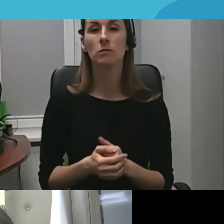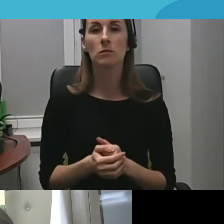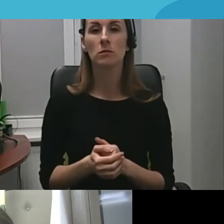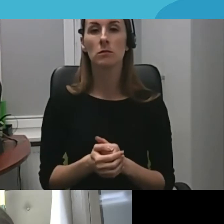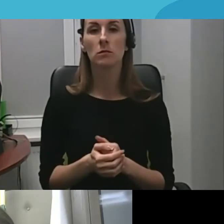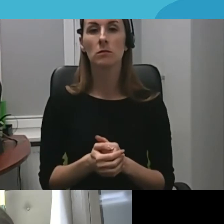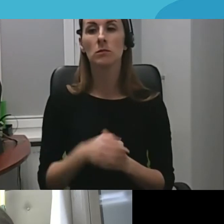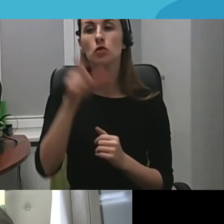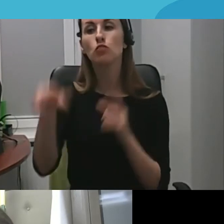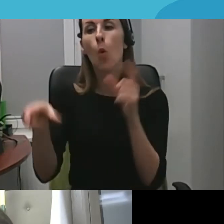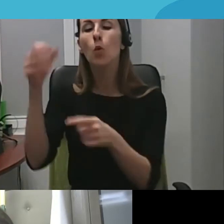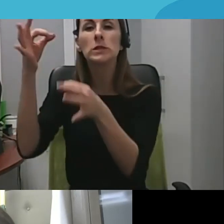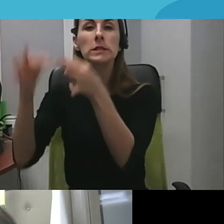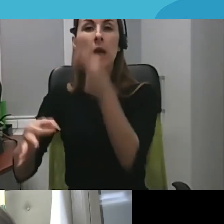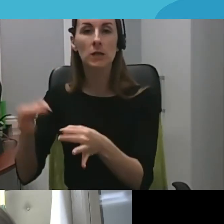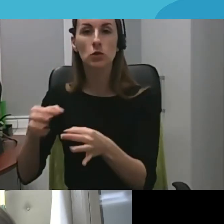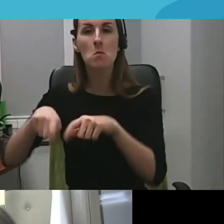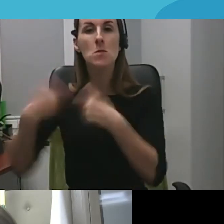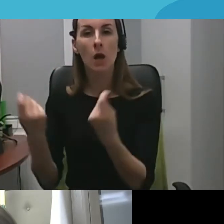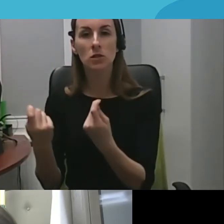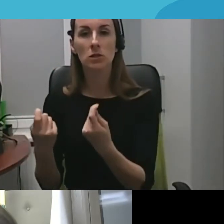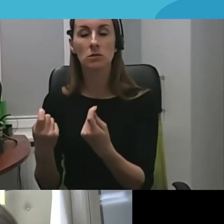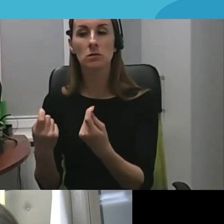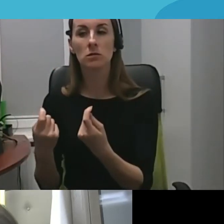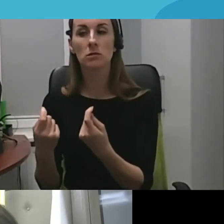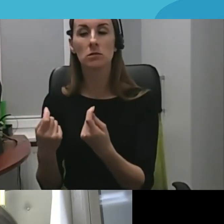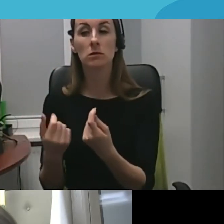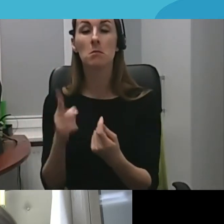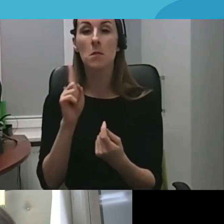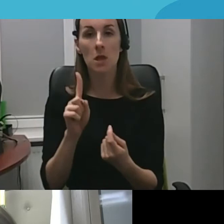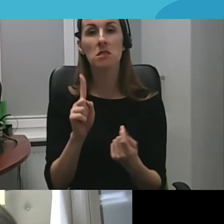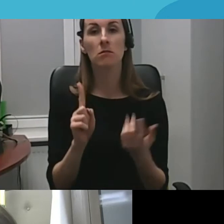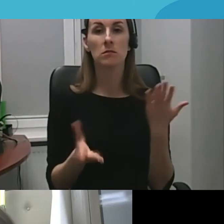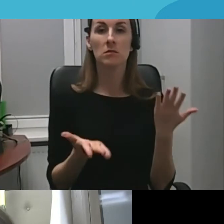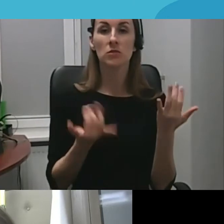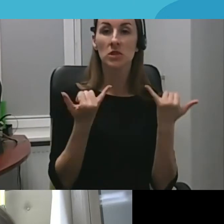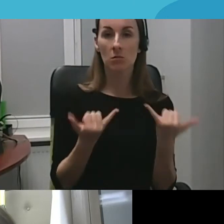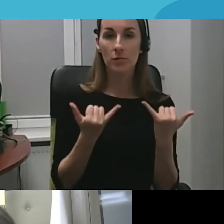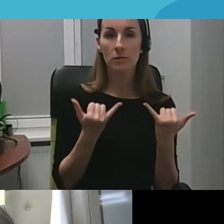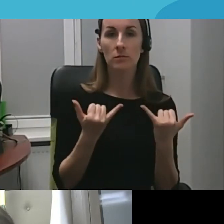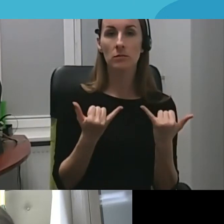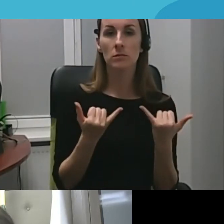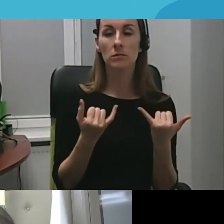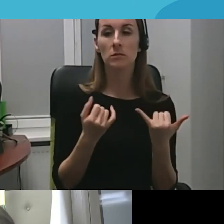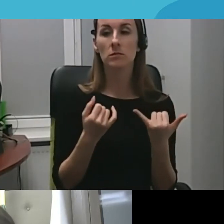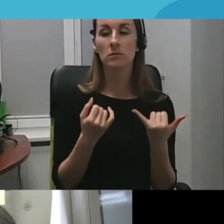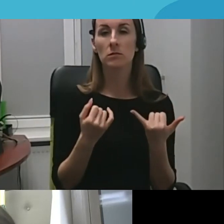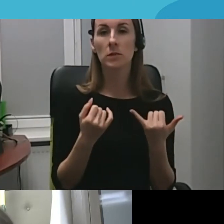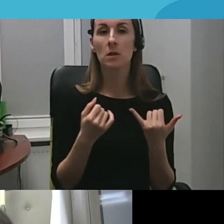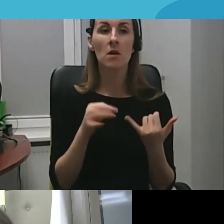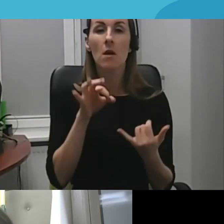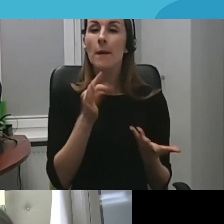unfortunately, now we don't have any effective tools to